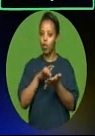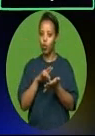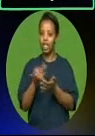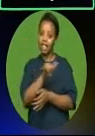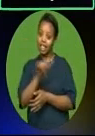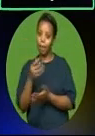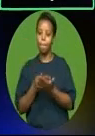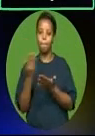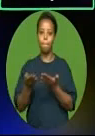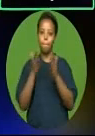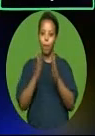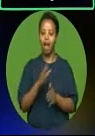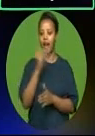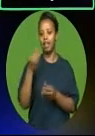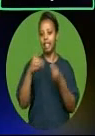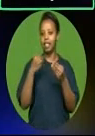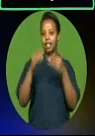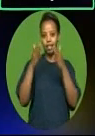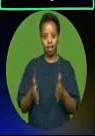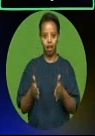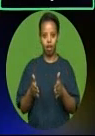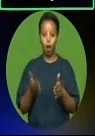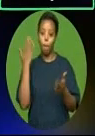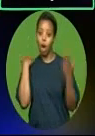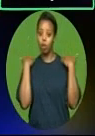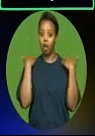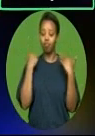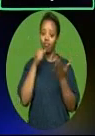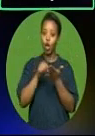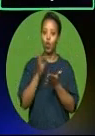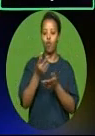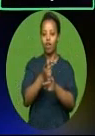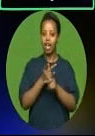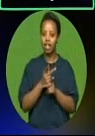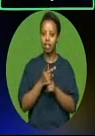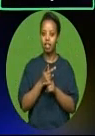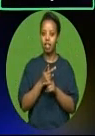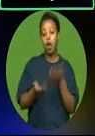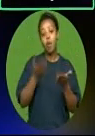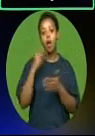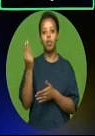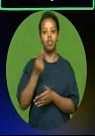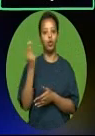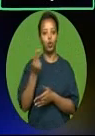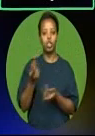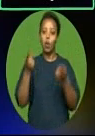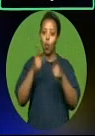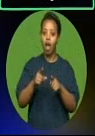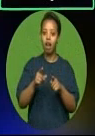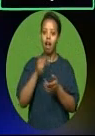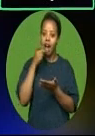the same buyer and seller. Back-to-back letter of credit may be used when